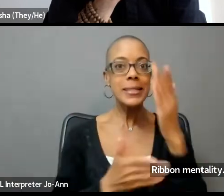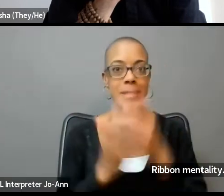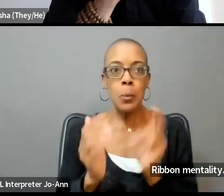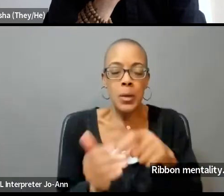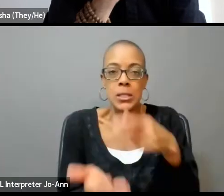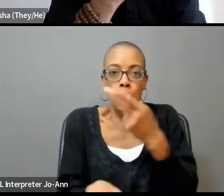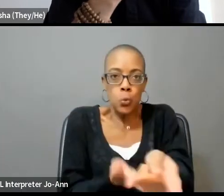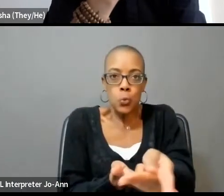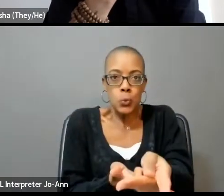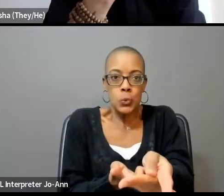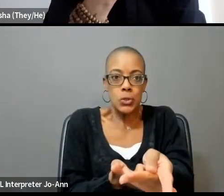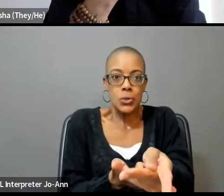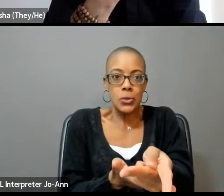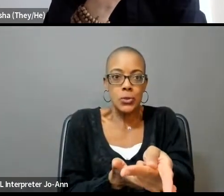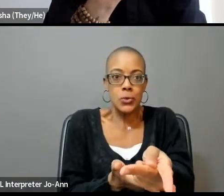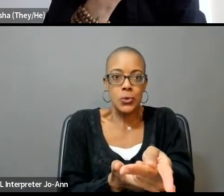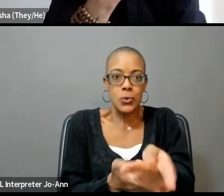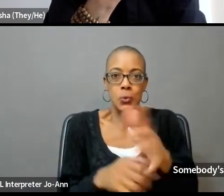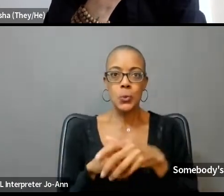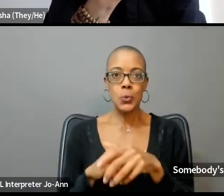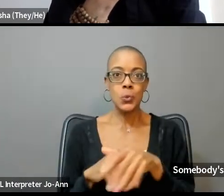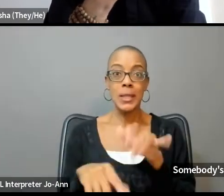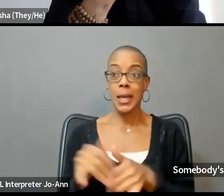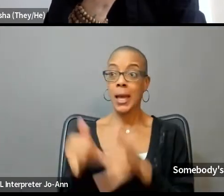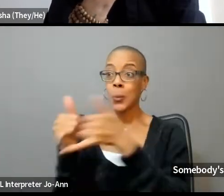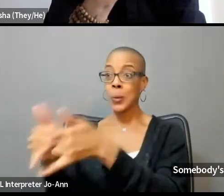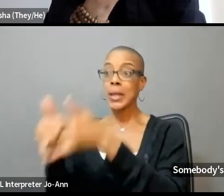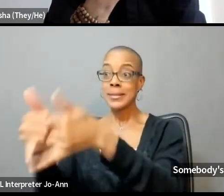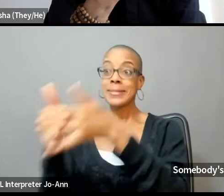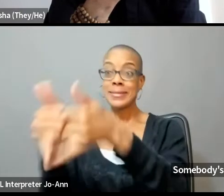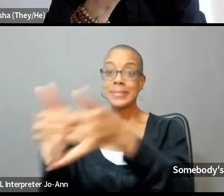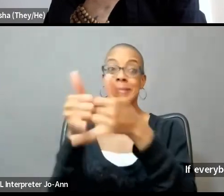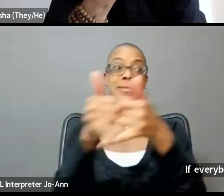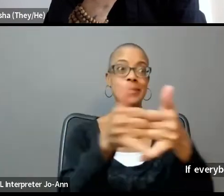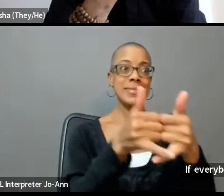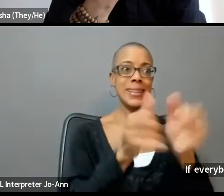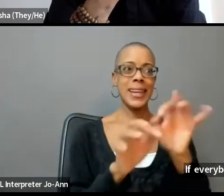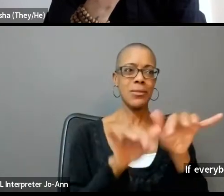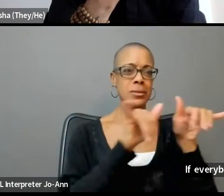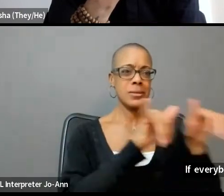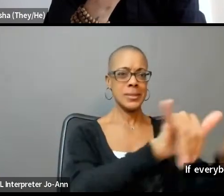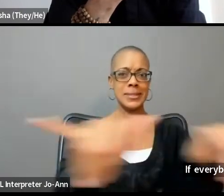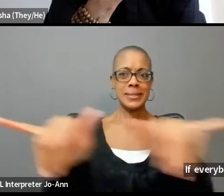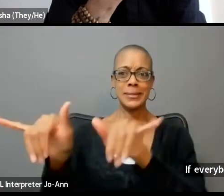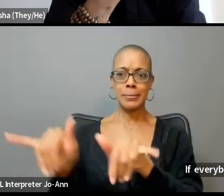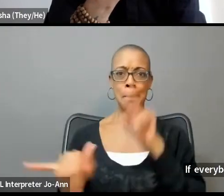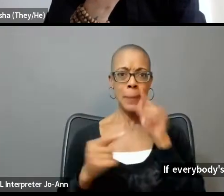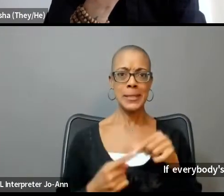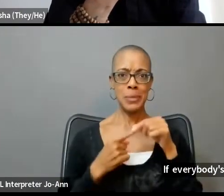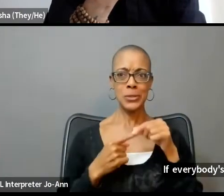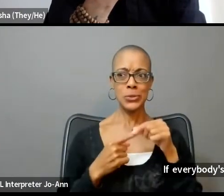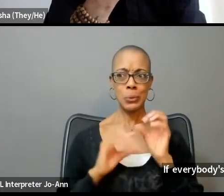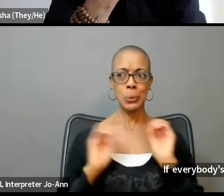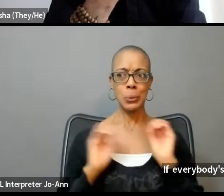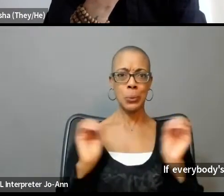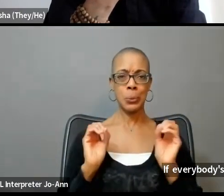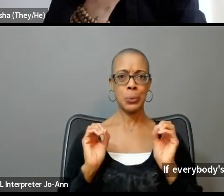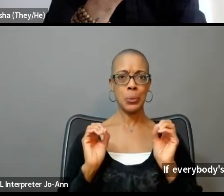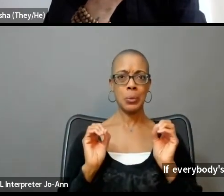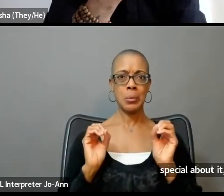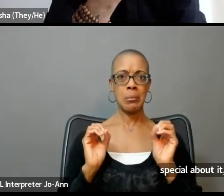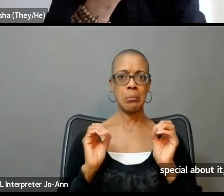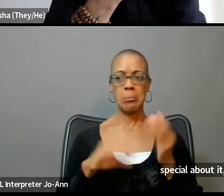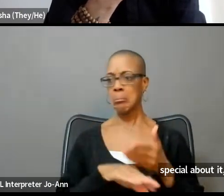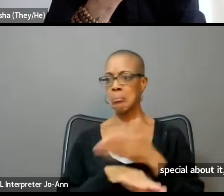can't all, you know, if everybody's doing the same thing, then nothing is special about it and nothing great will come out of it.